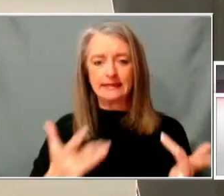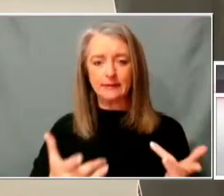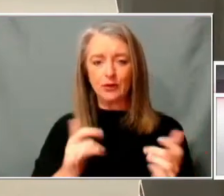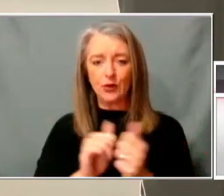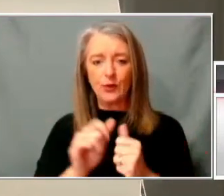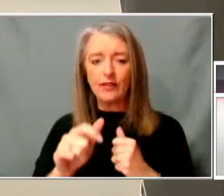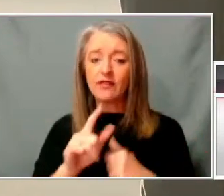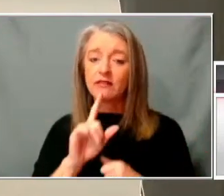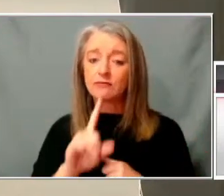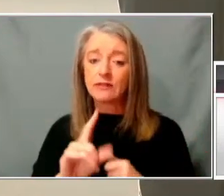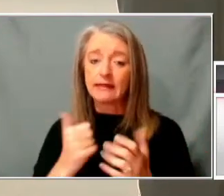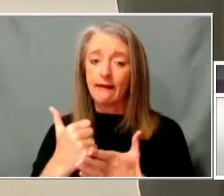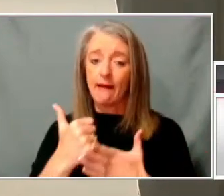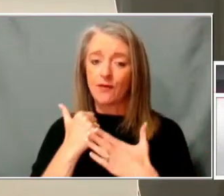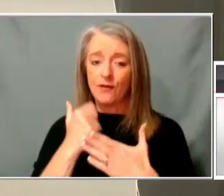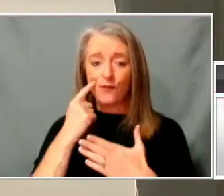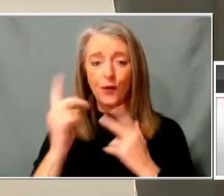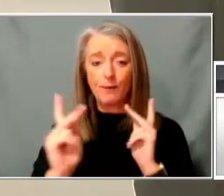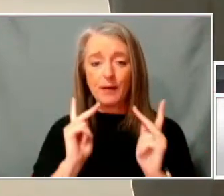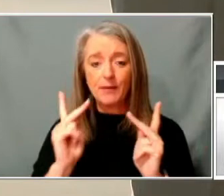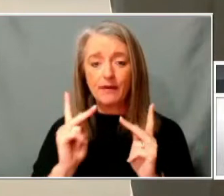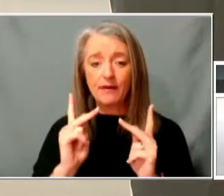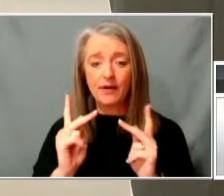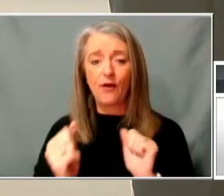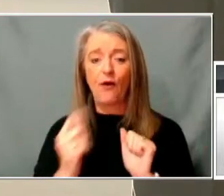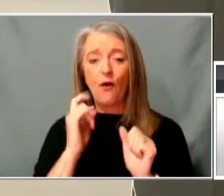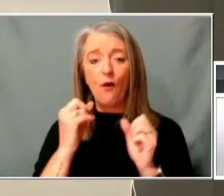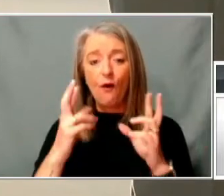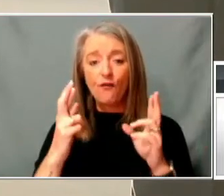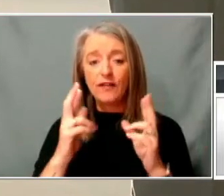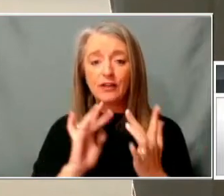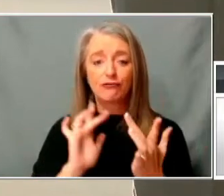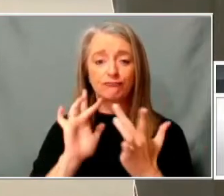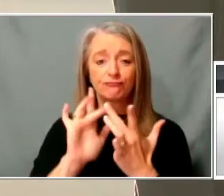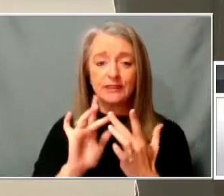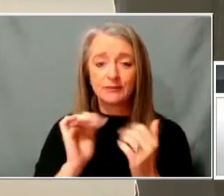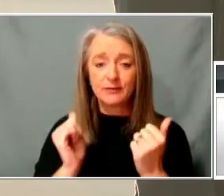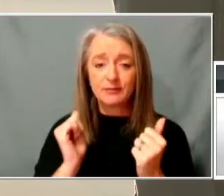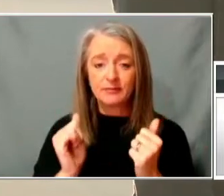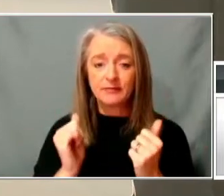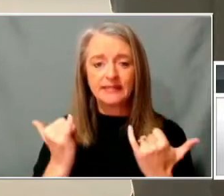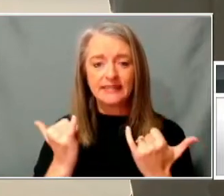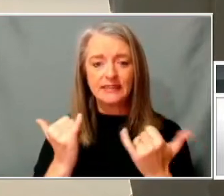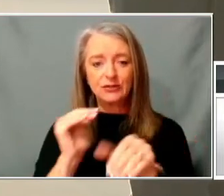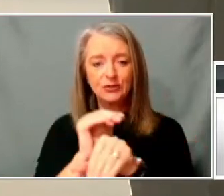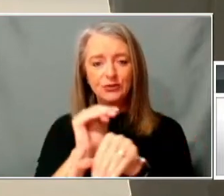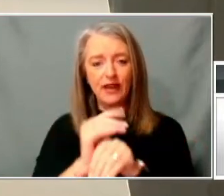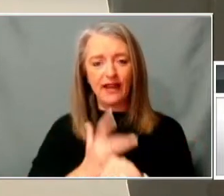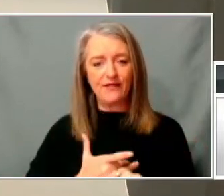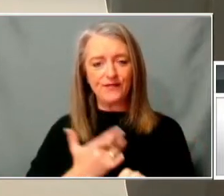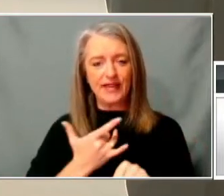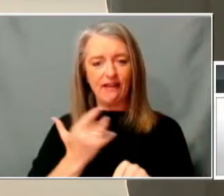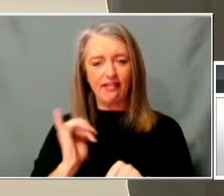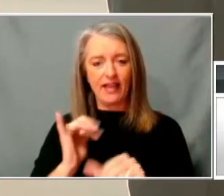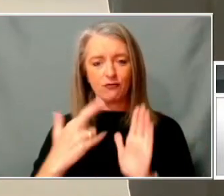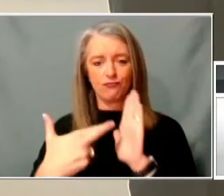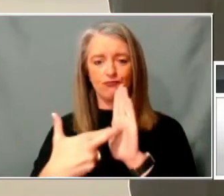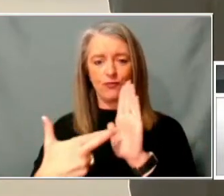is really helpful to people, and hopefully you're reaching somebody right now. What does it mean for you to be out on the field tonight? What's that going to feel like, to know that you're